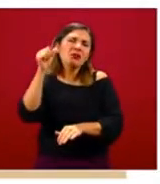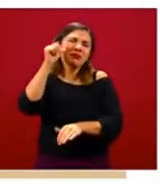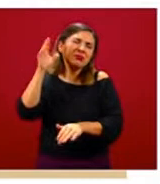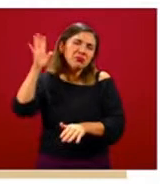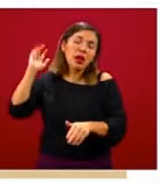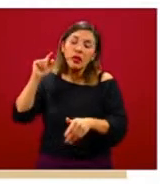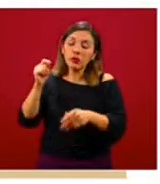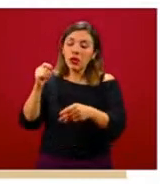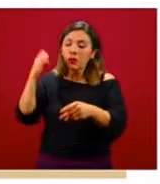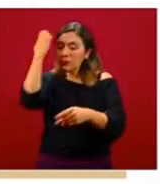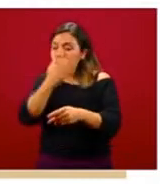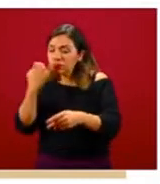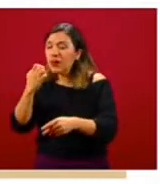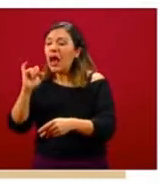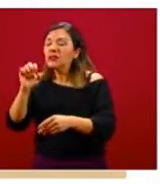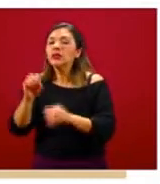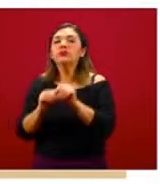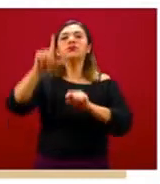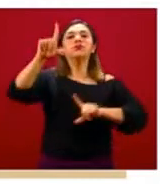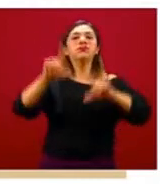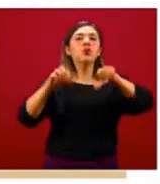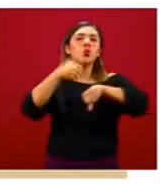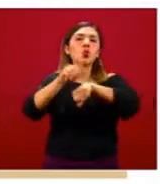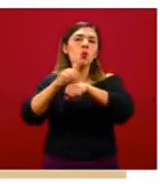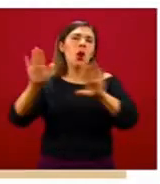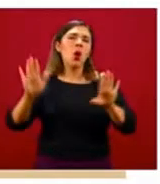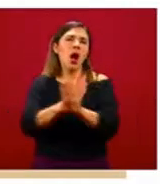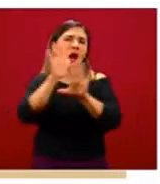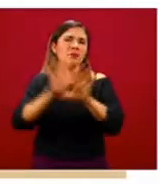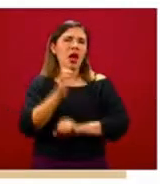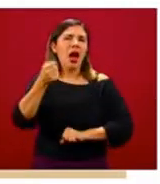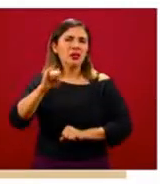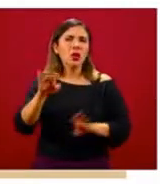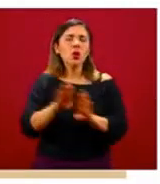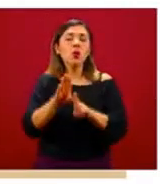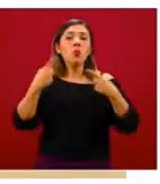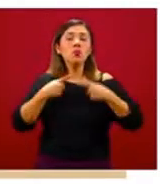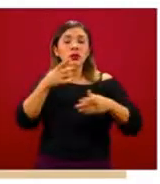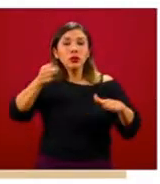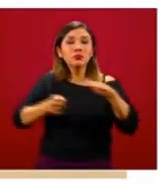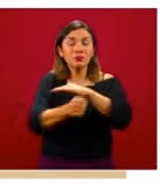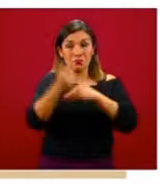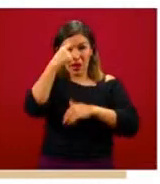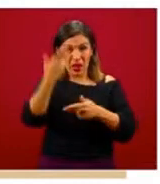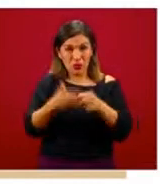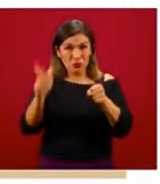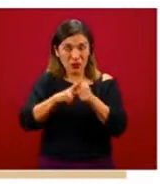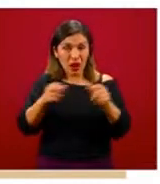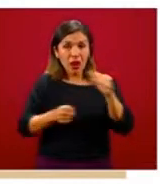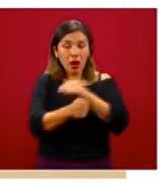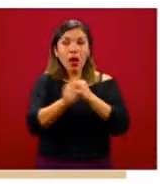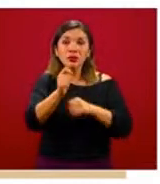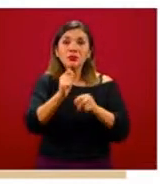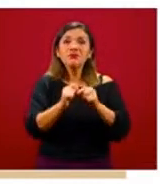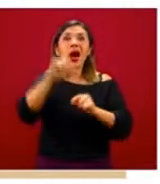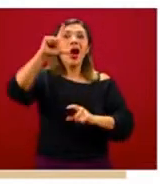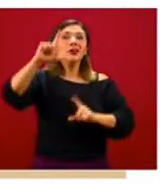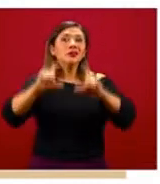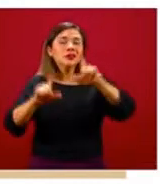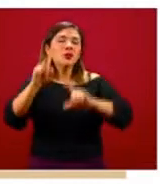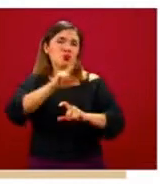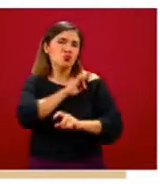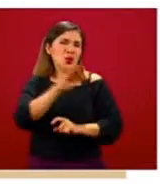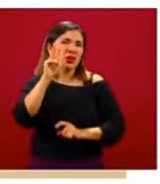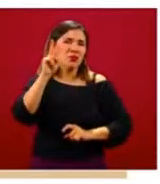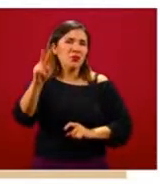últimas can 24 also horas. Esto increase se ha visto because the incrementado suspect porque cases entonces will be added el up to ingreso de them. casos sospechosos en So in los this últimos case, días ha sido the mayor, y suspect eso lo cases